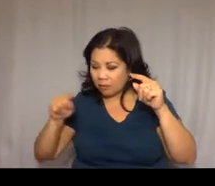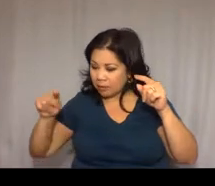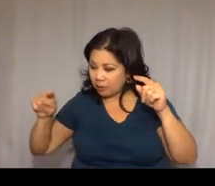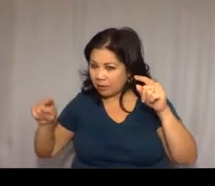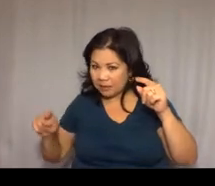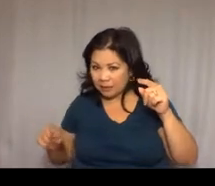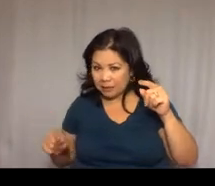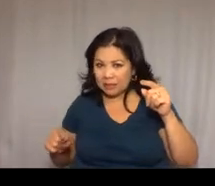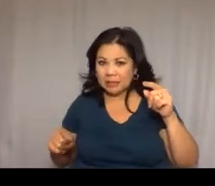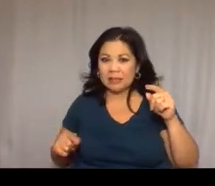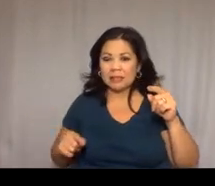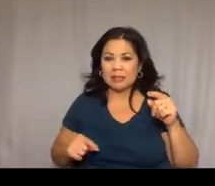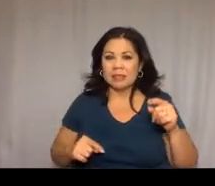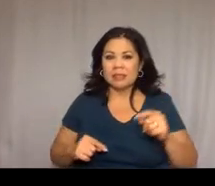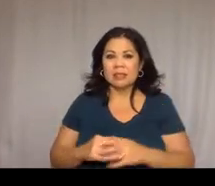nice curved line,